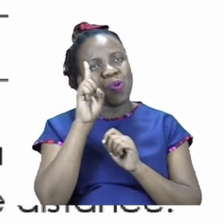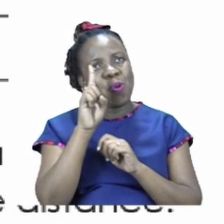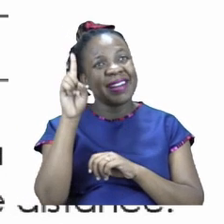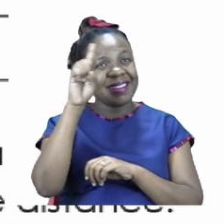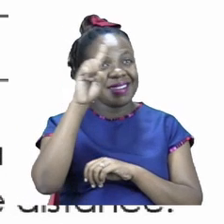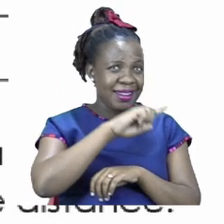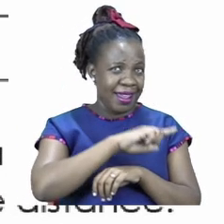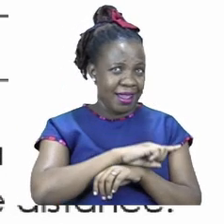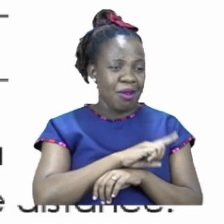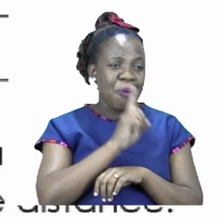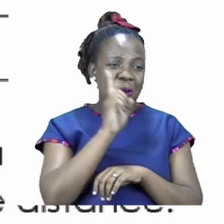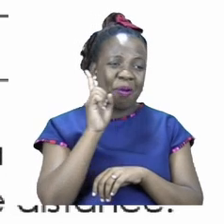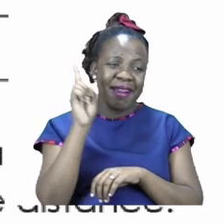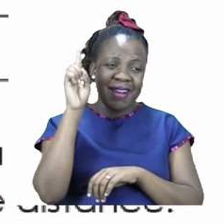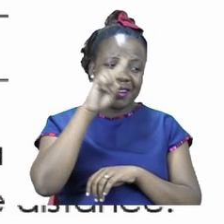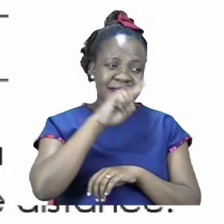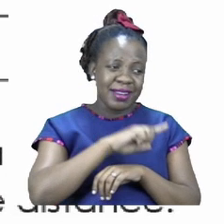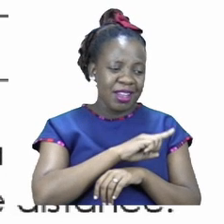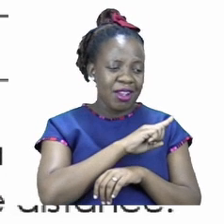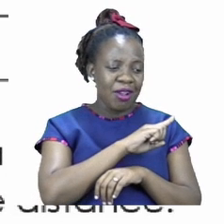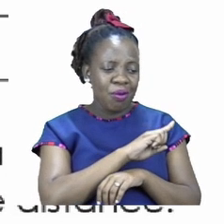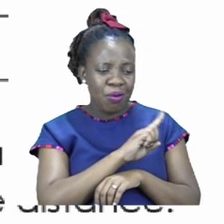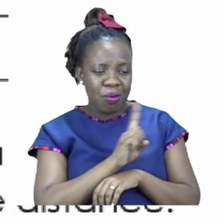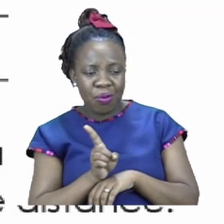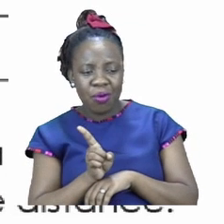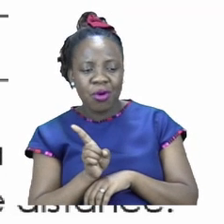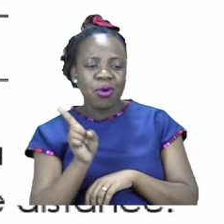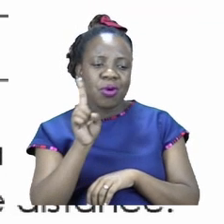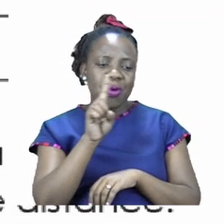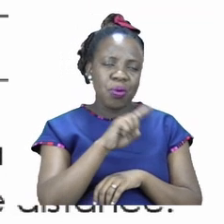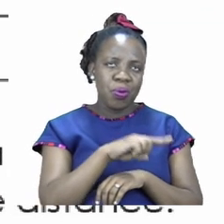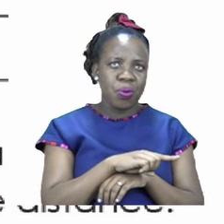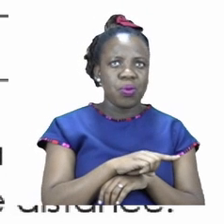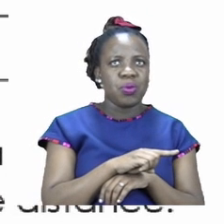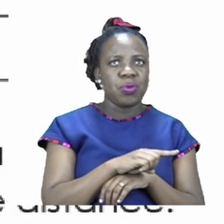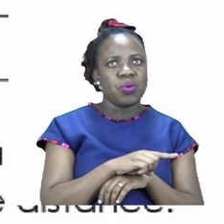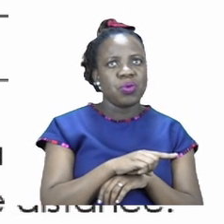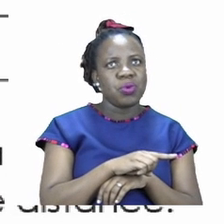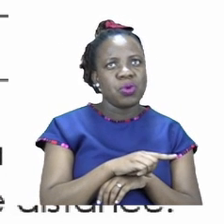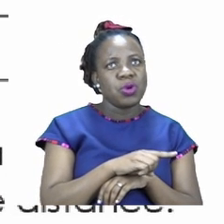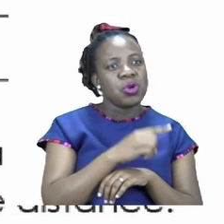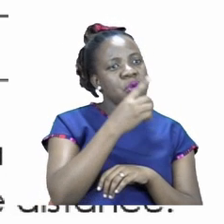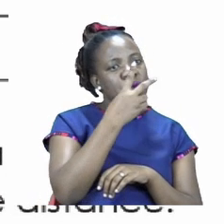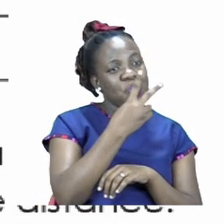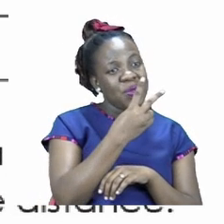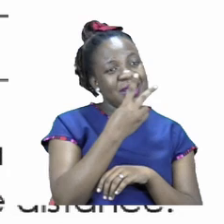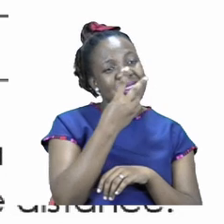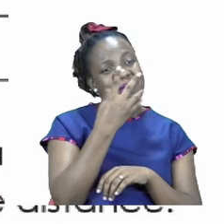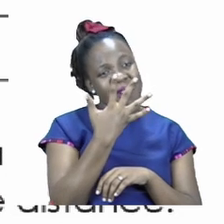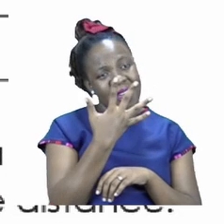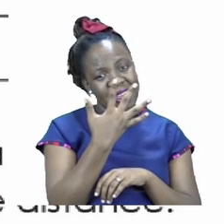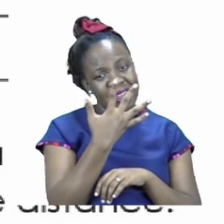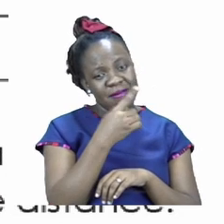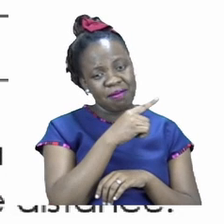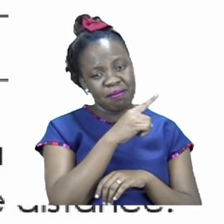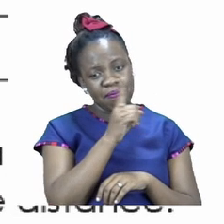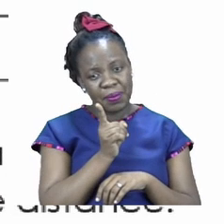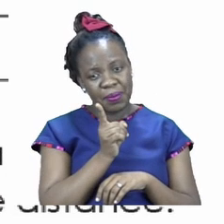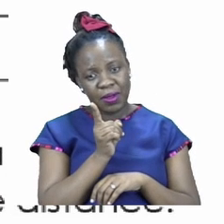coming back, she drives 25 plus